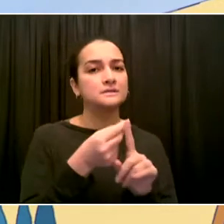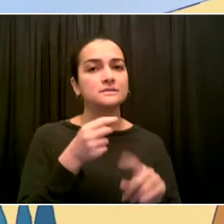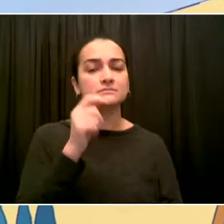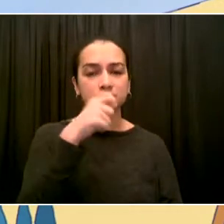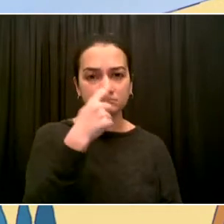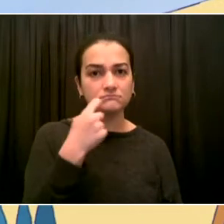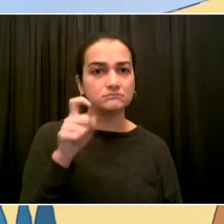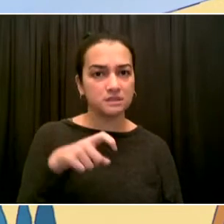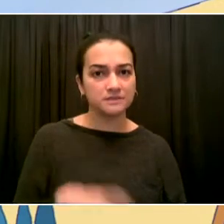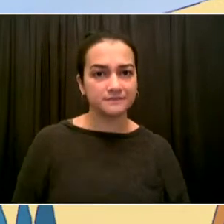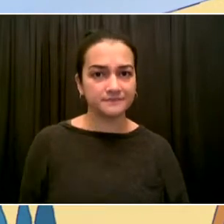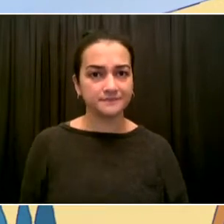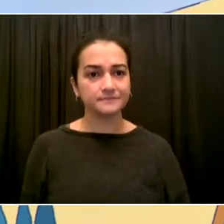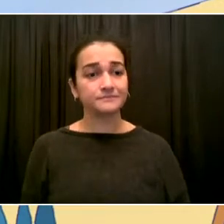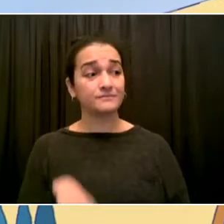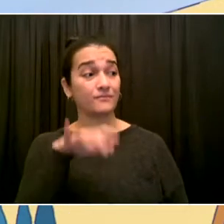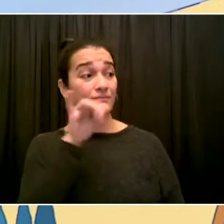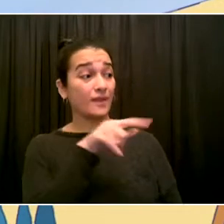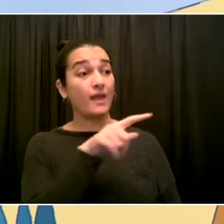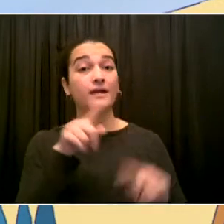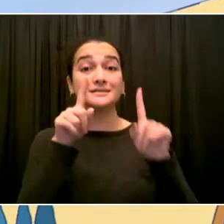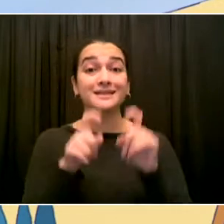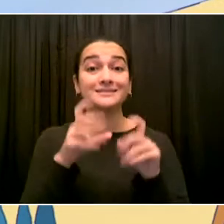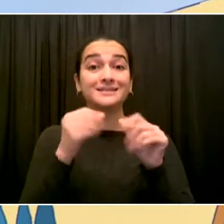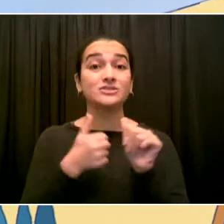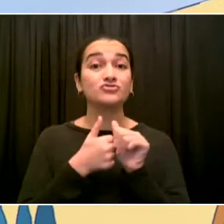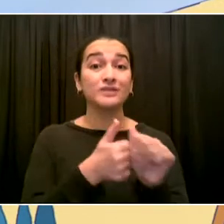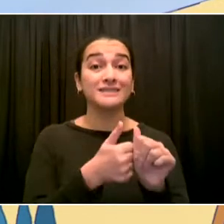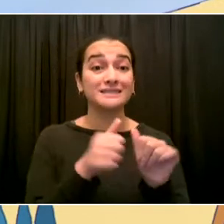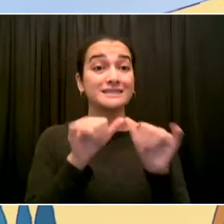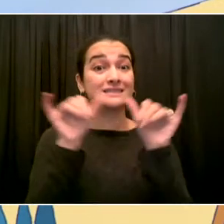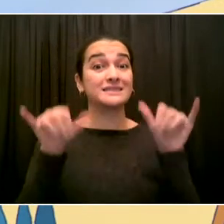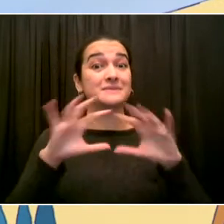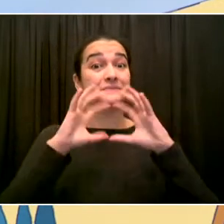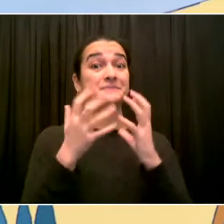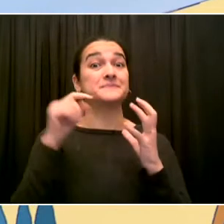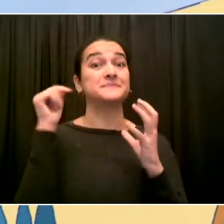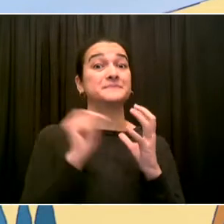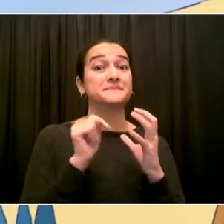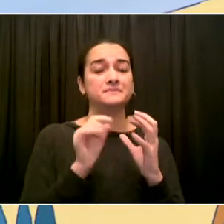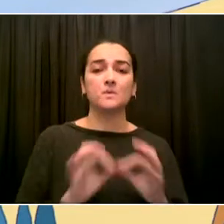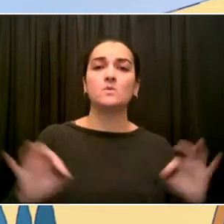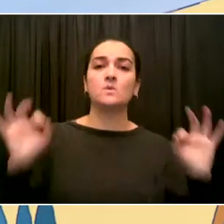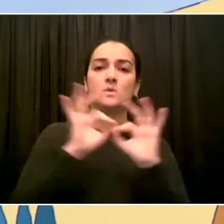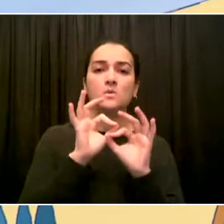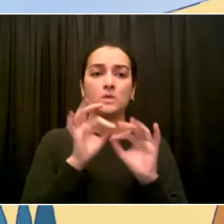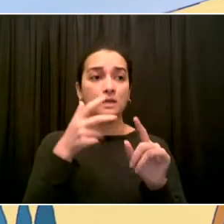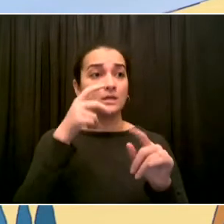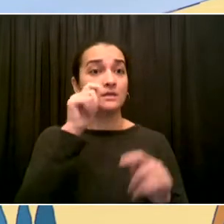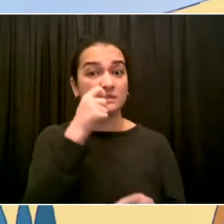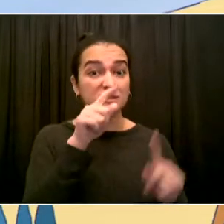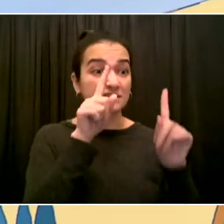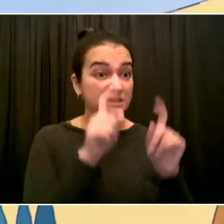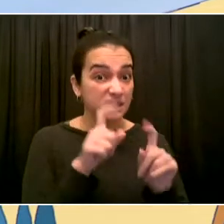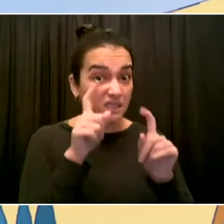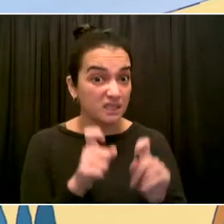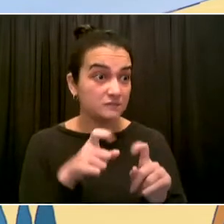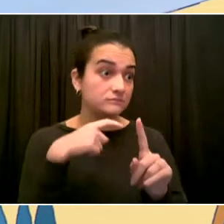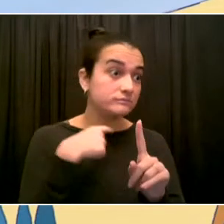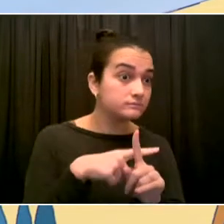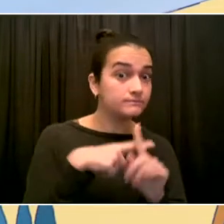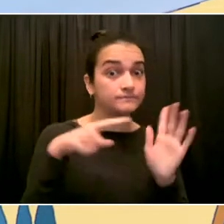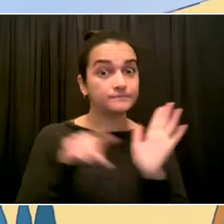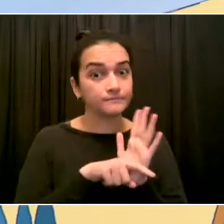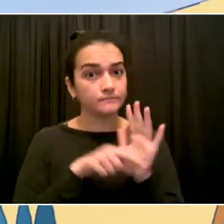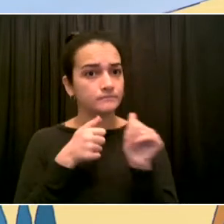done making testing available, going out there, following up on cases. We've had sites all over the city, and that's been great. But we